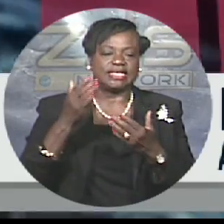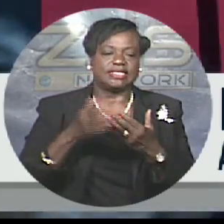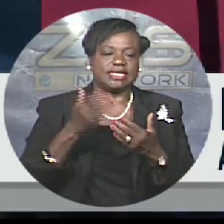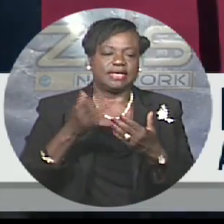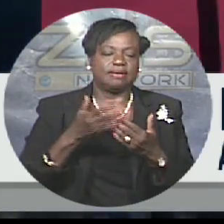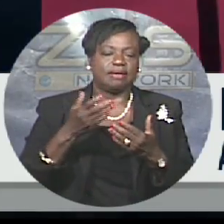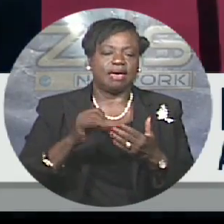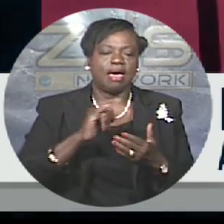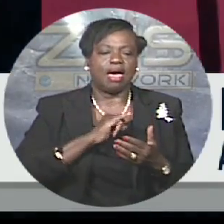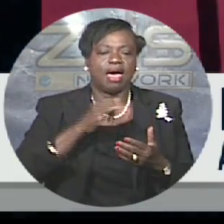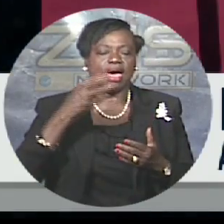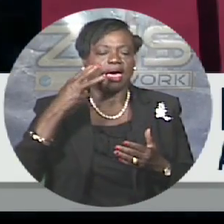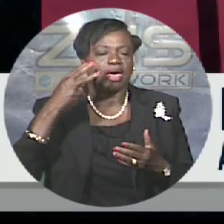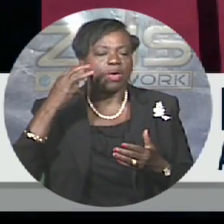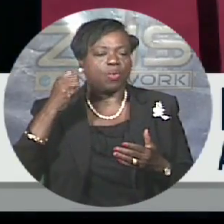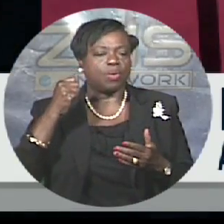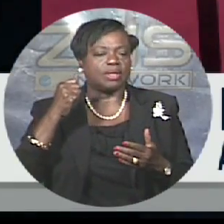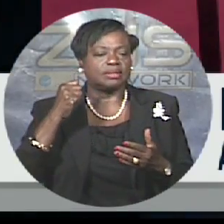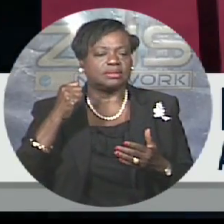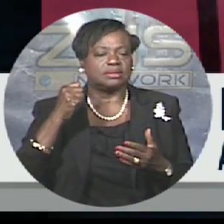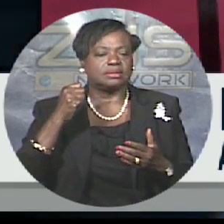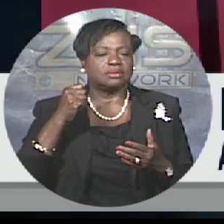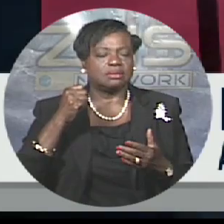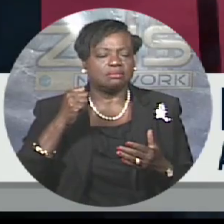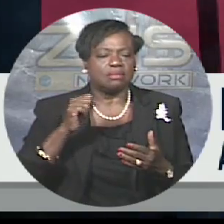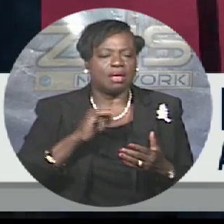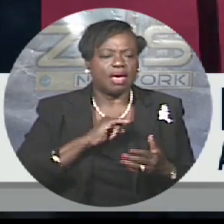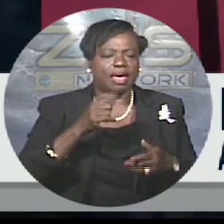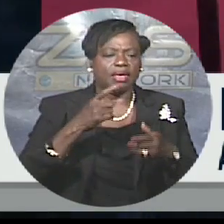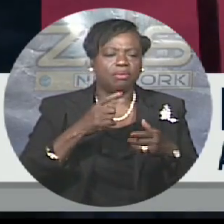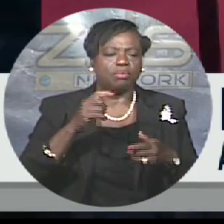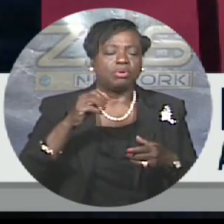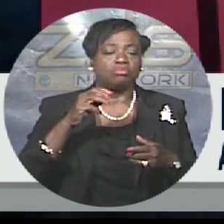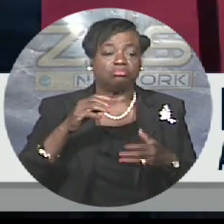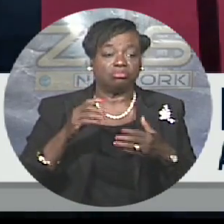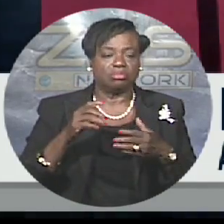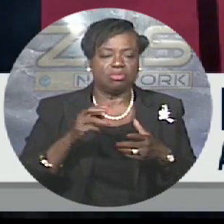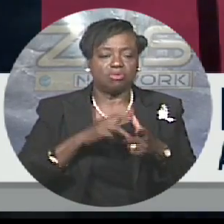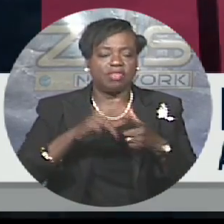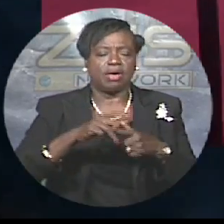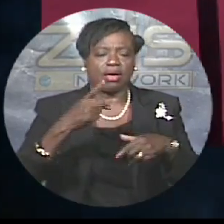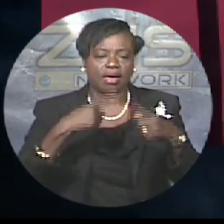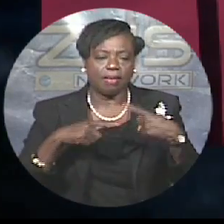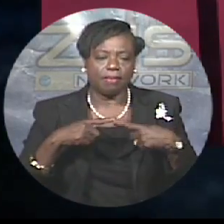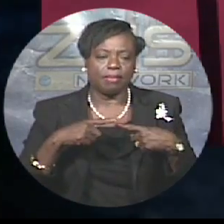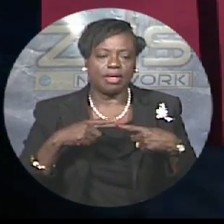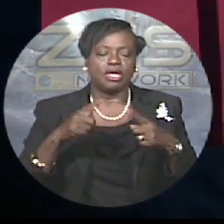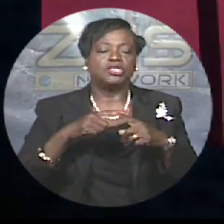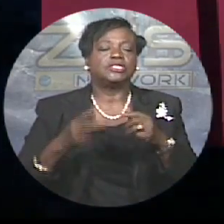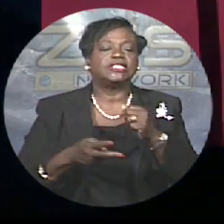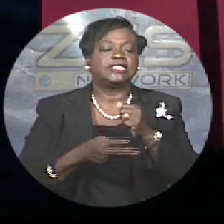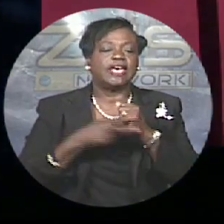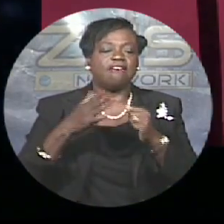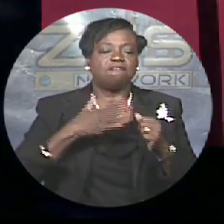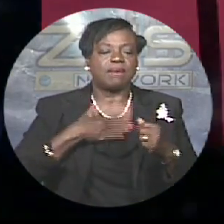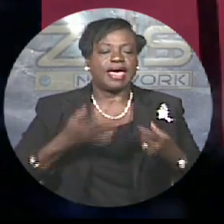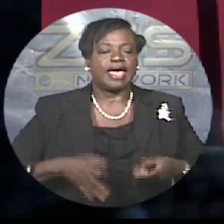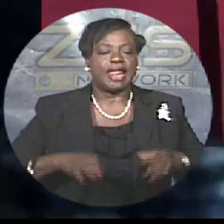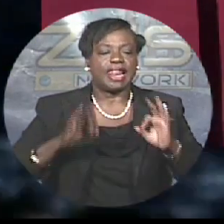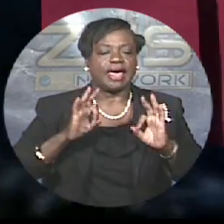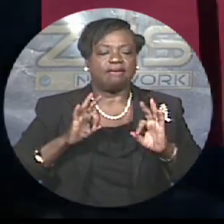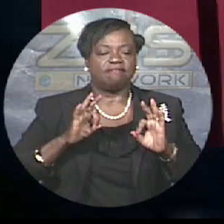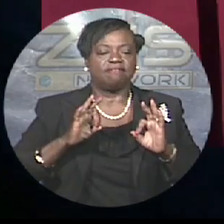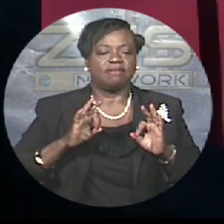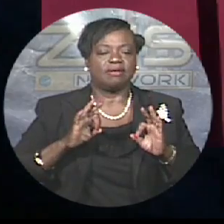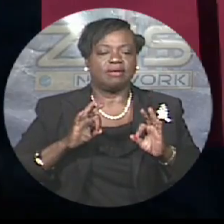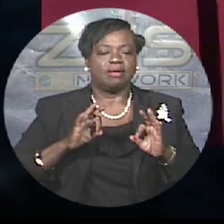come to save my life and to die, because I could always get any other things back, but I cannot get